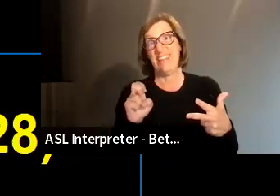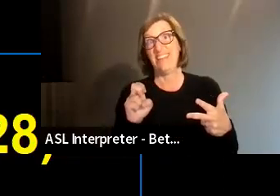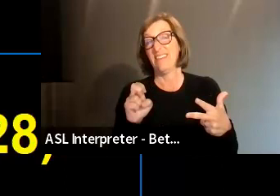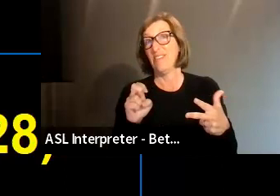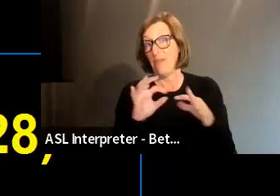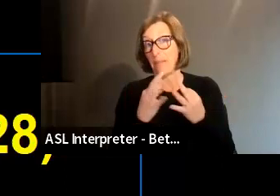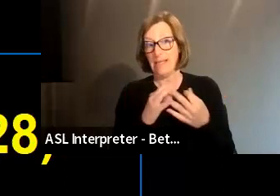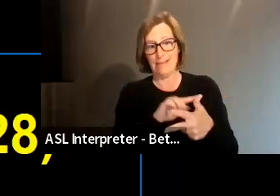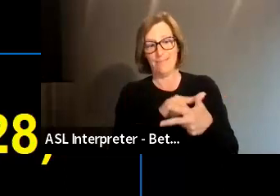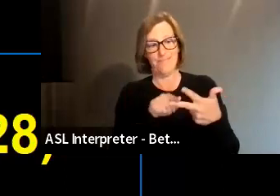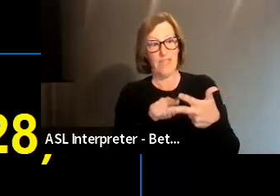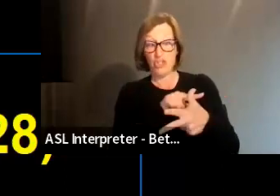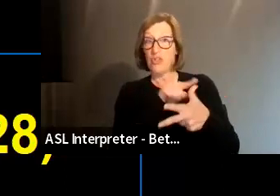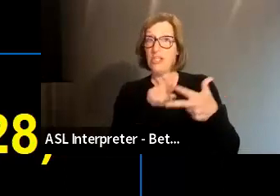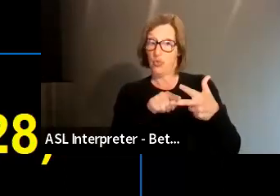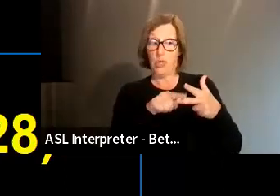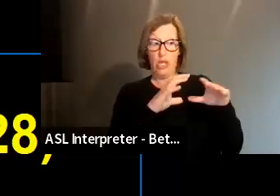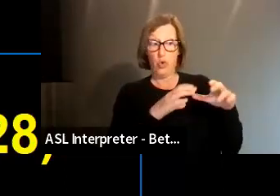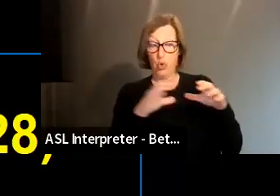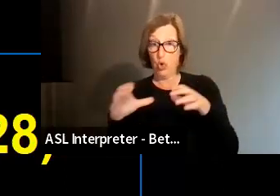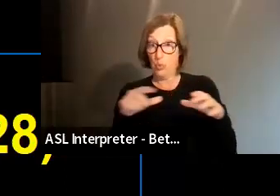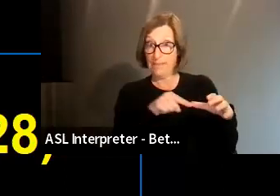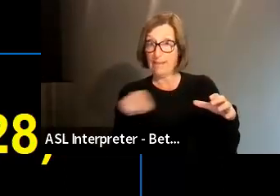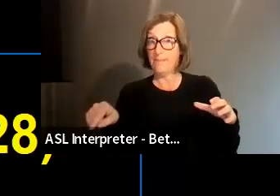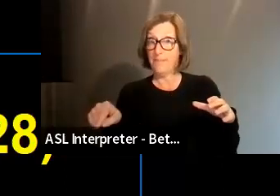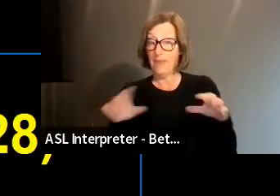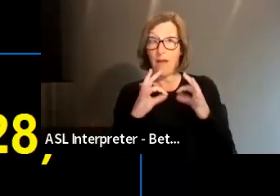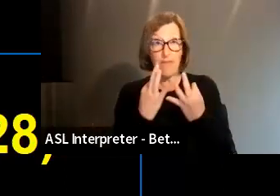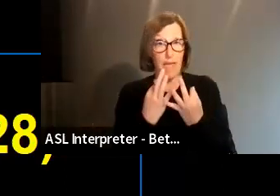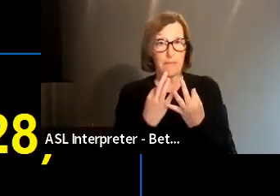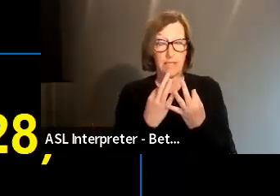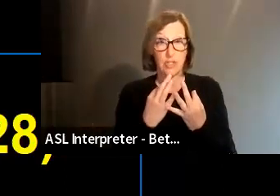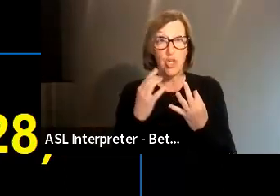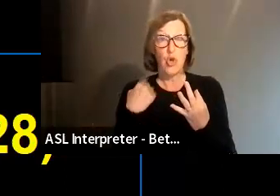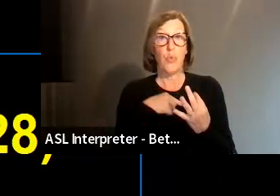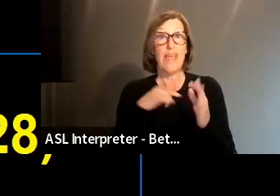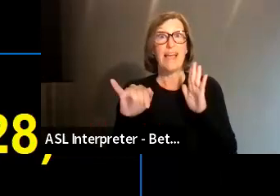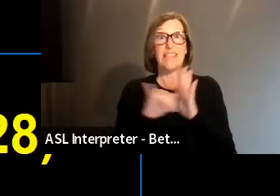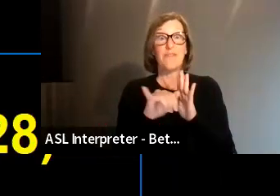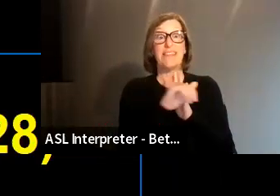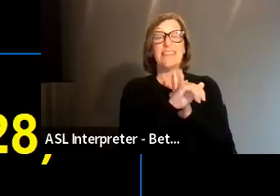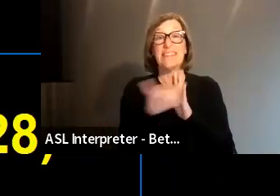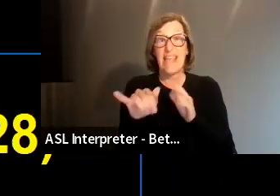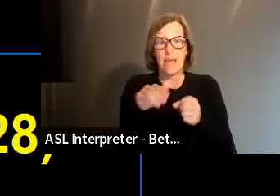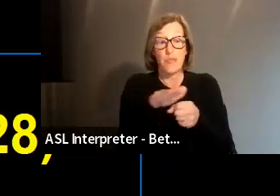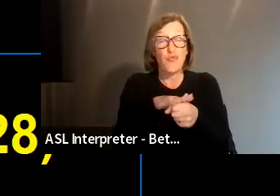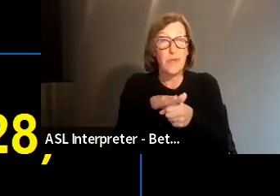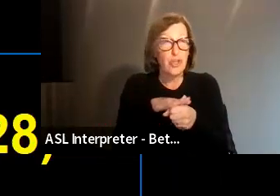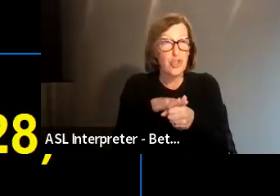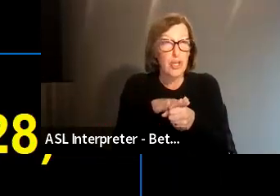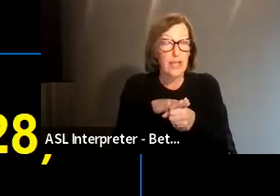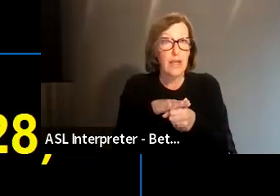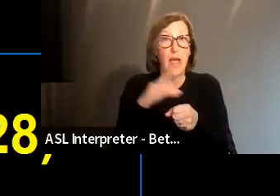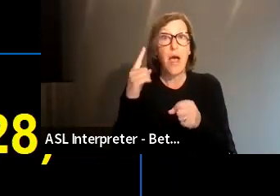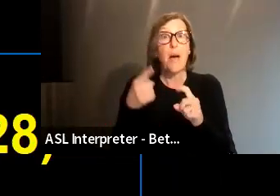this 3 group of families, we identified the same genomic region. However, among the